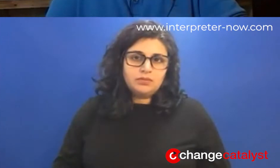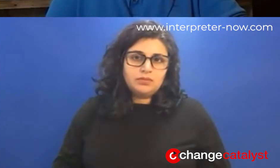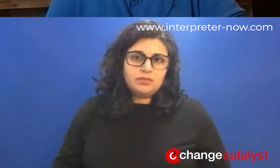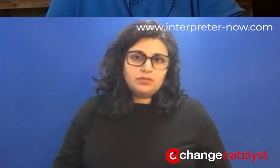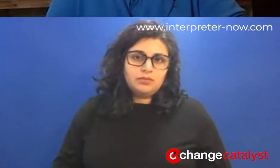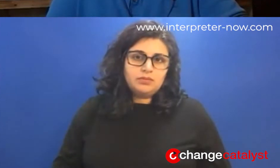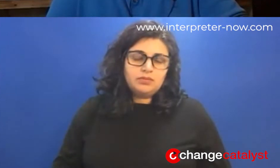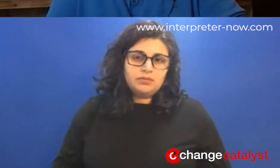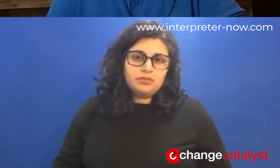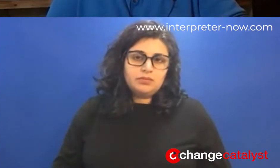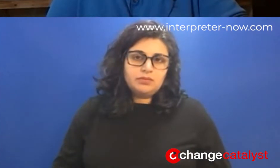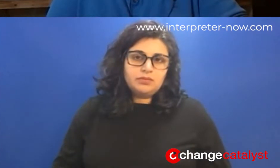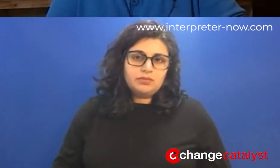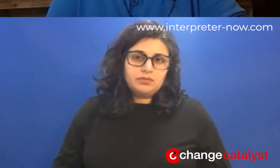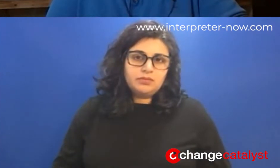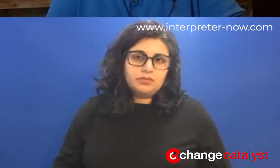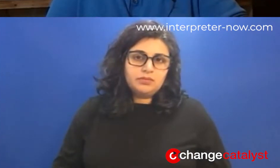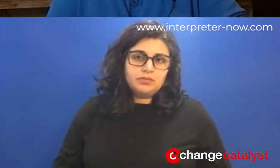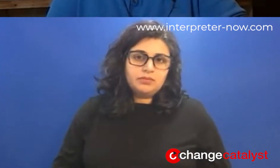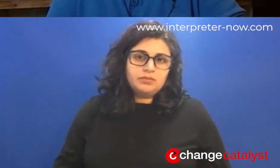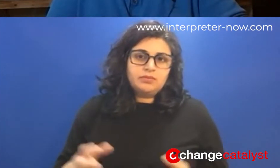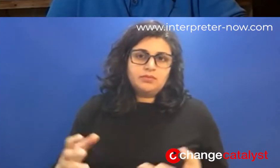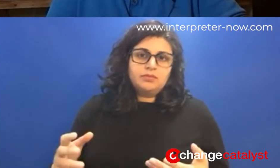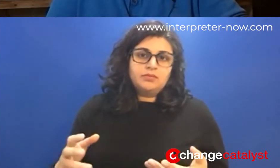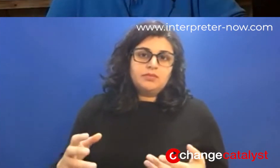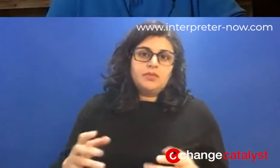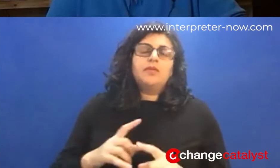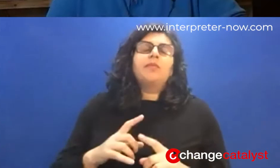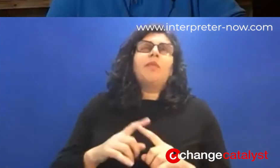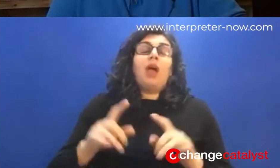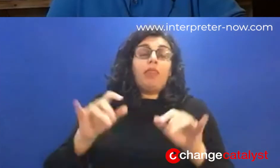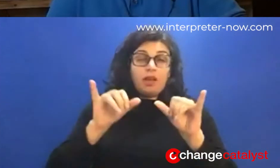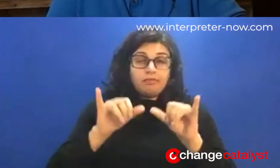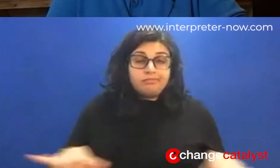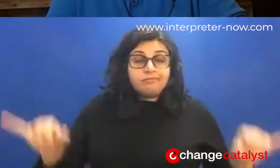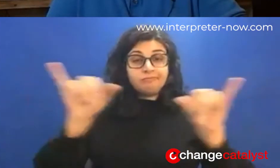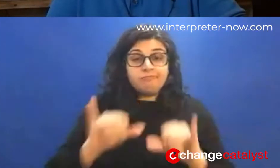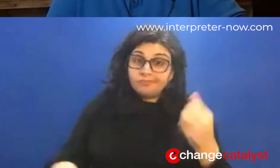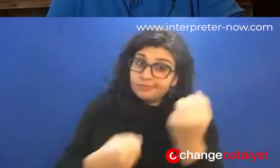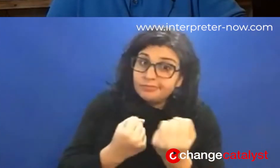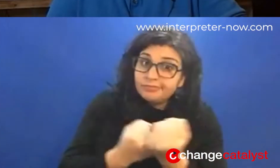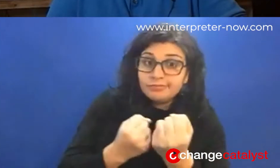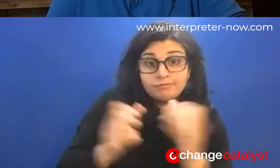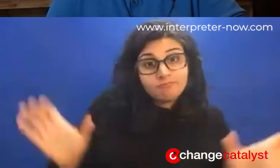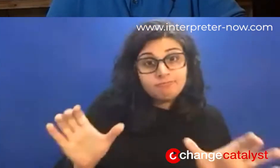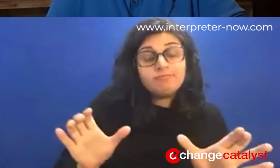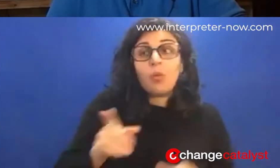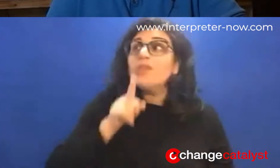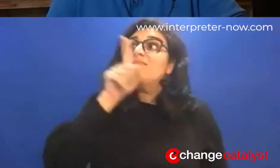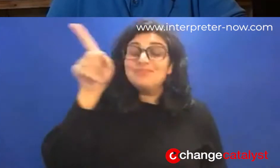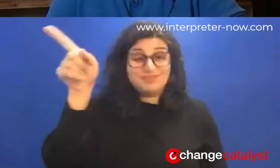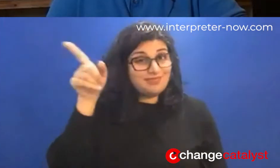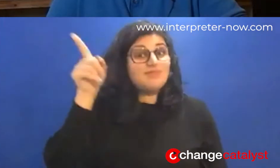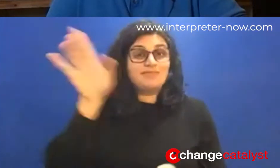or where I had this kind of encouragement, was in school. For me,